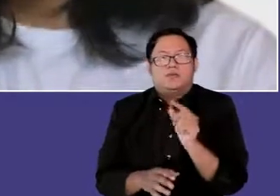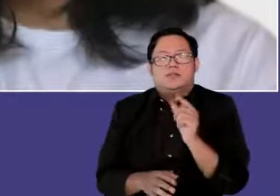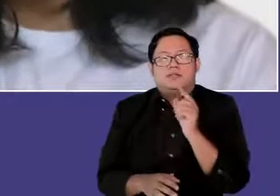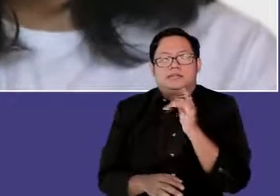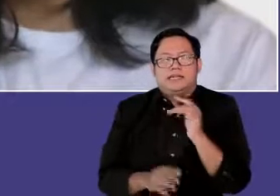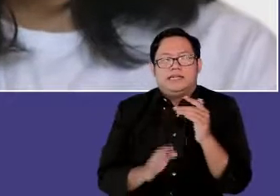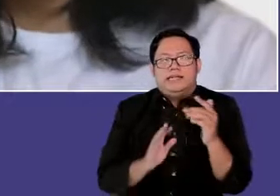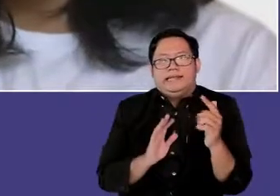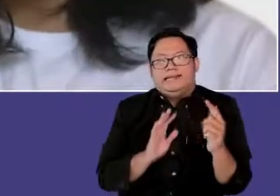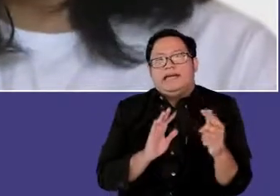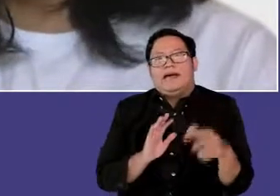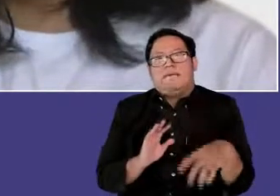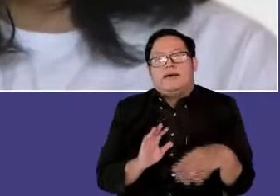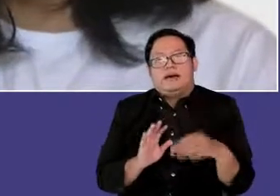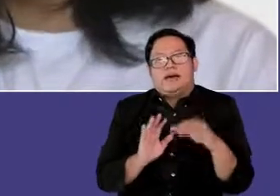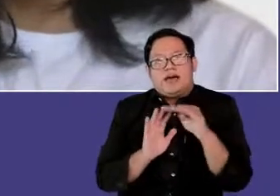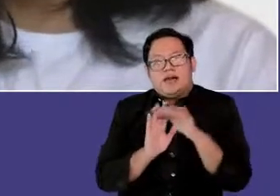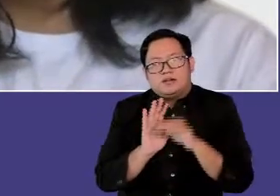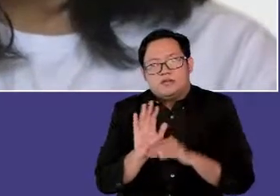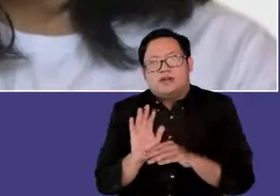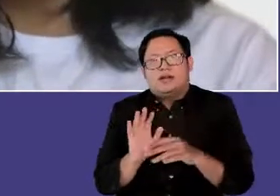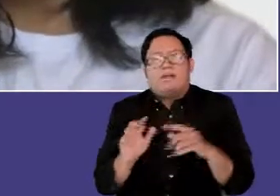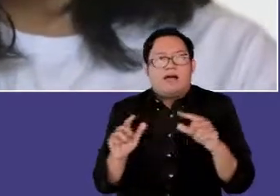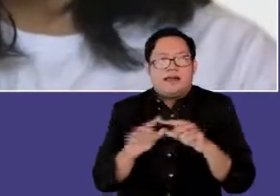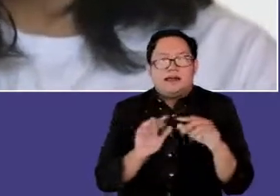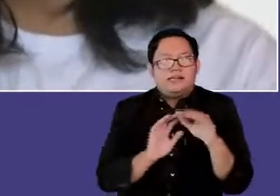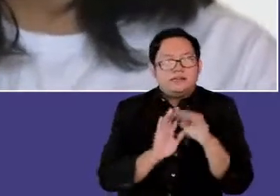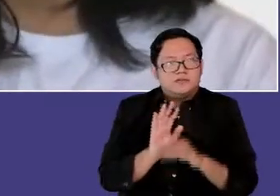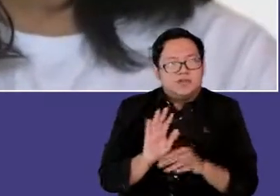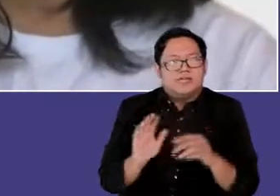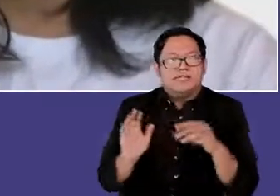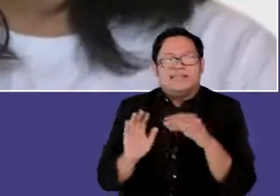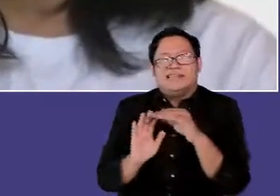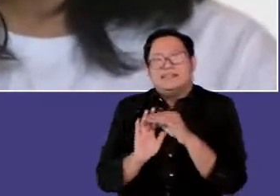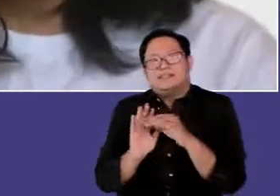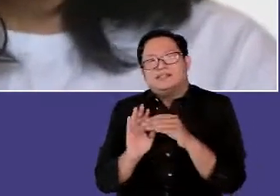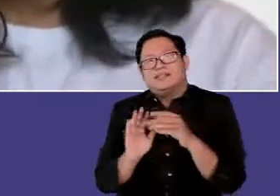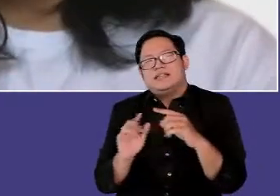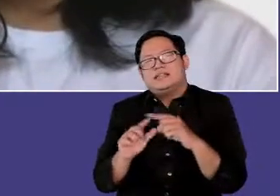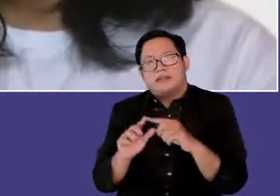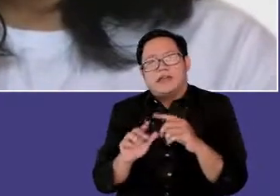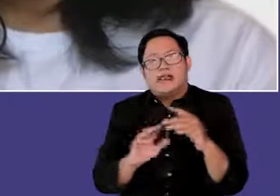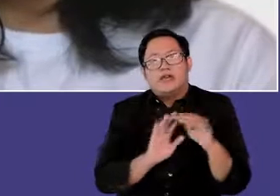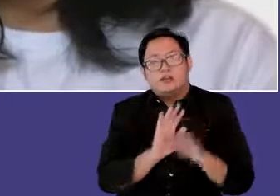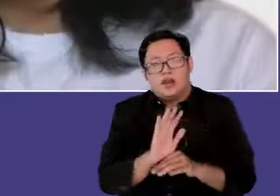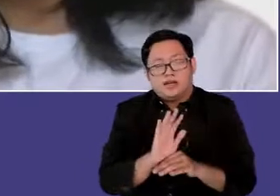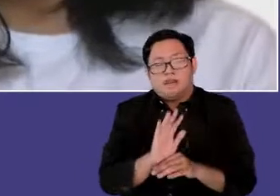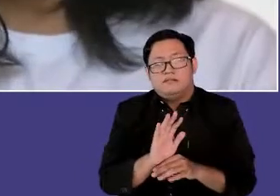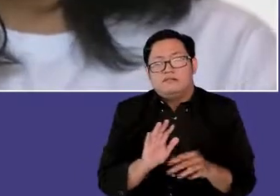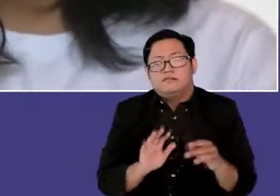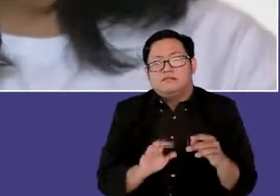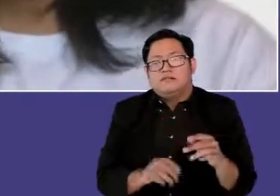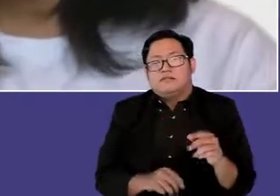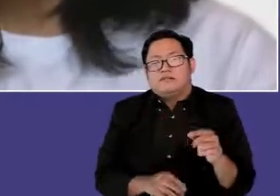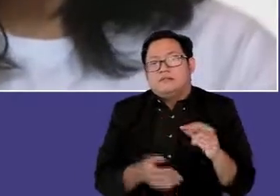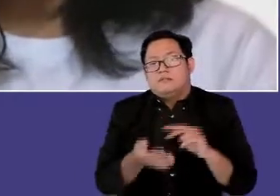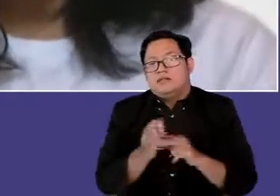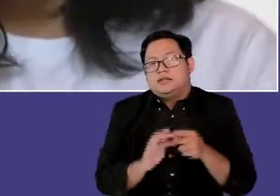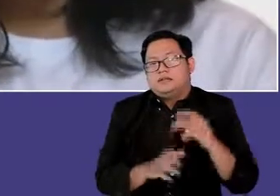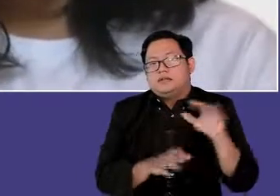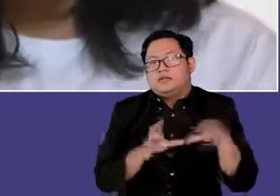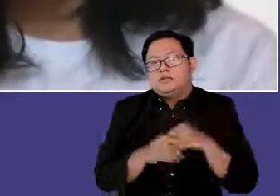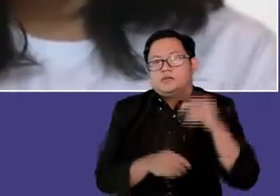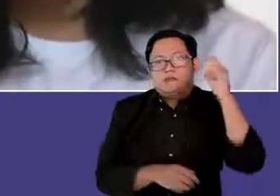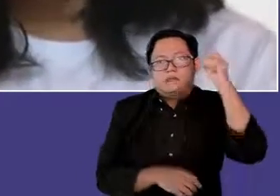it's a law or if it's a government regulation, can we expect that? And will this also include the plan for